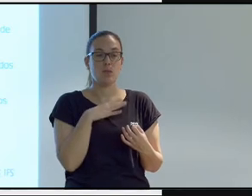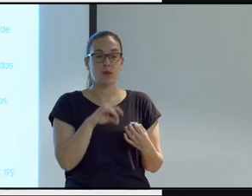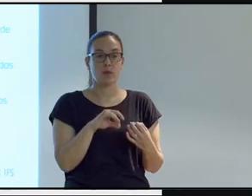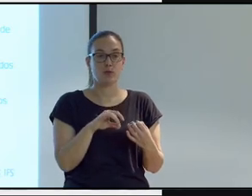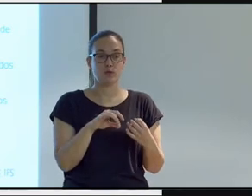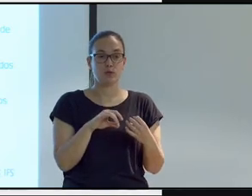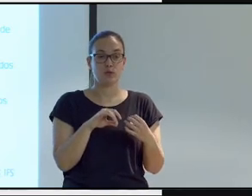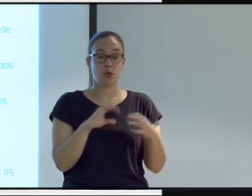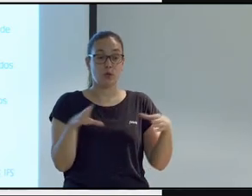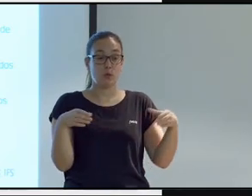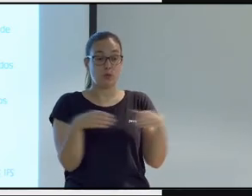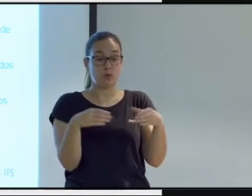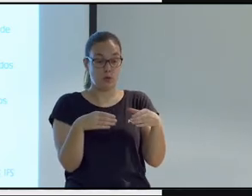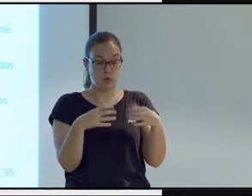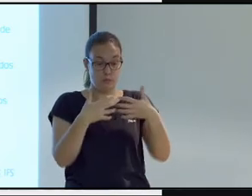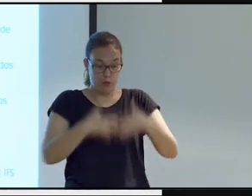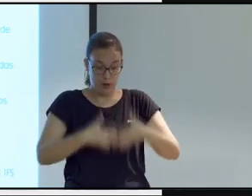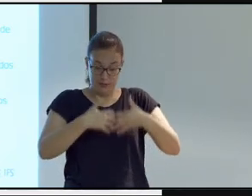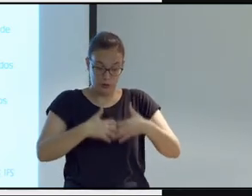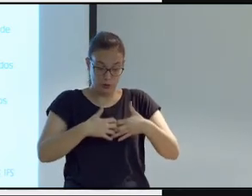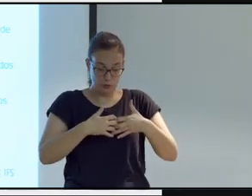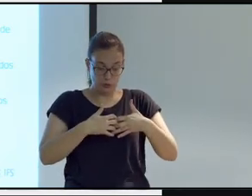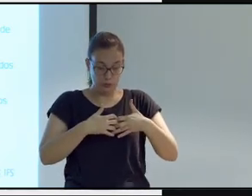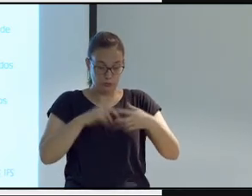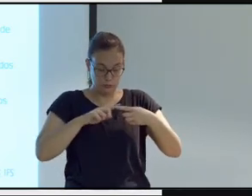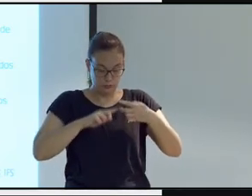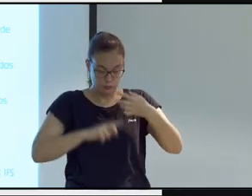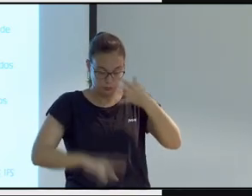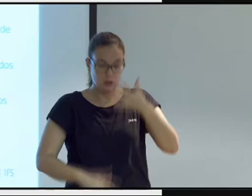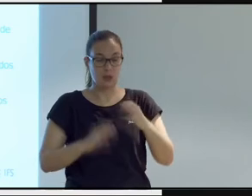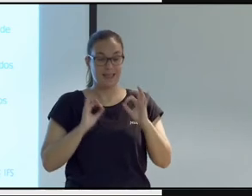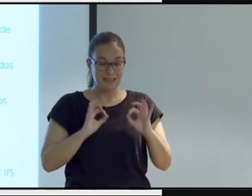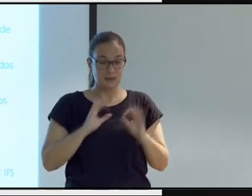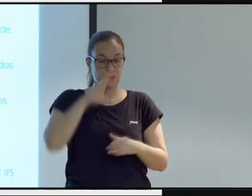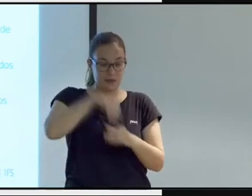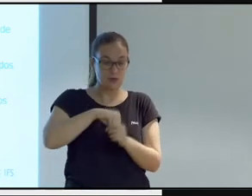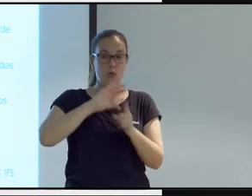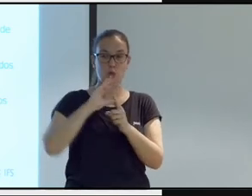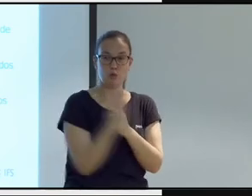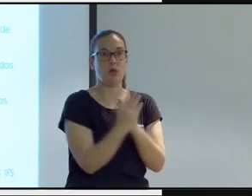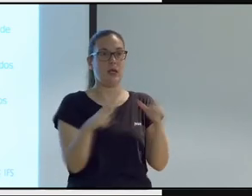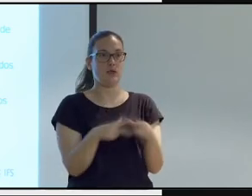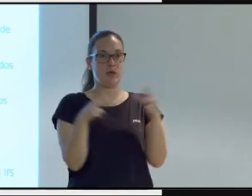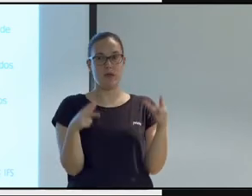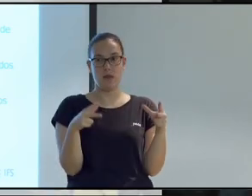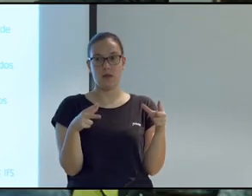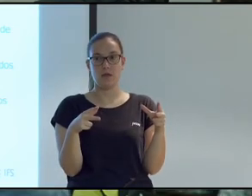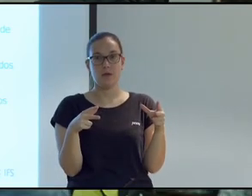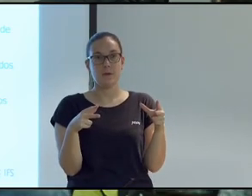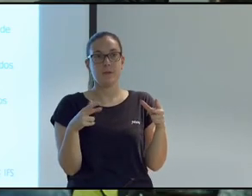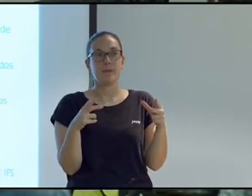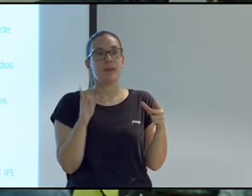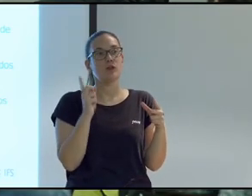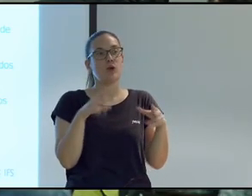And I think here, if we look at all of our the functions of people, that's part of the culture of the society that we belong